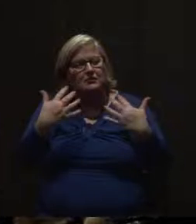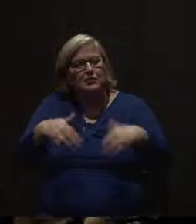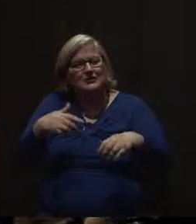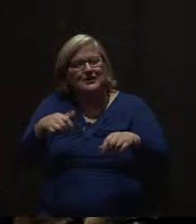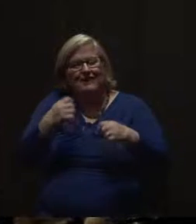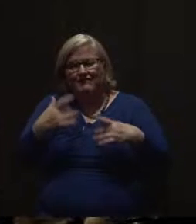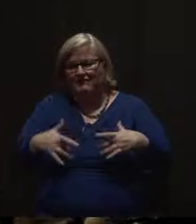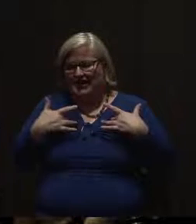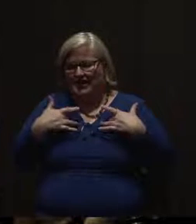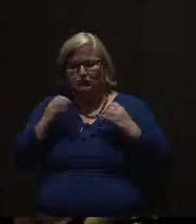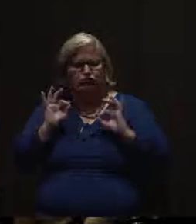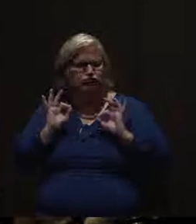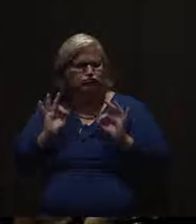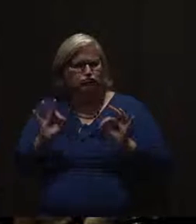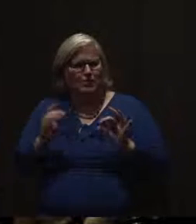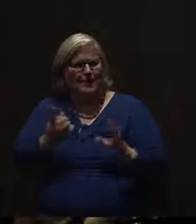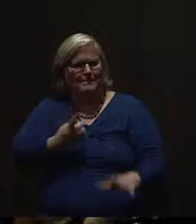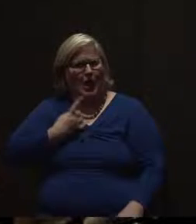Brilliant.